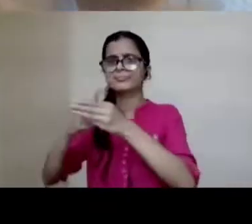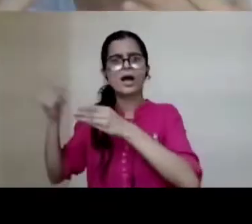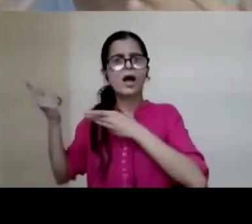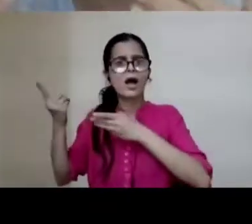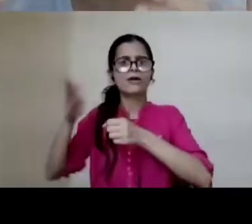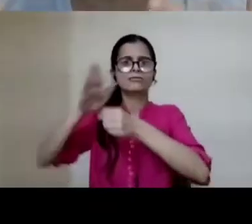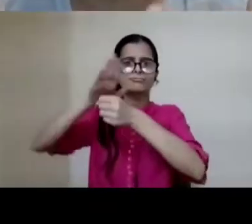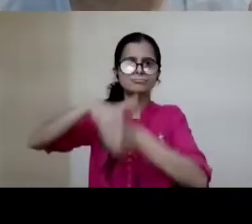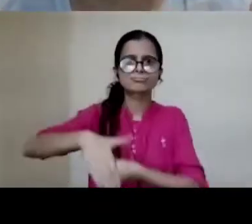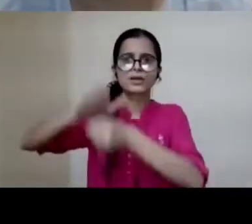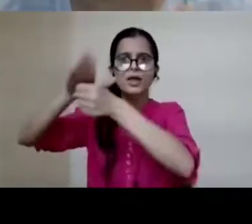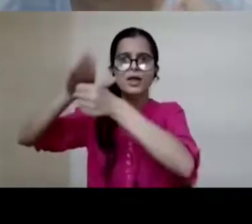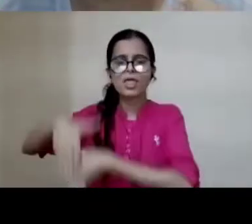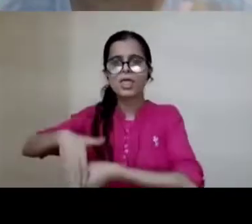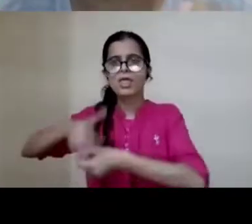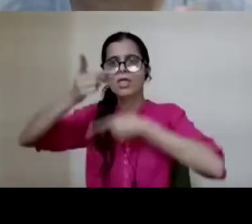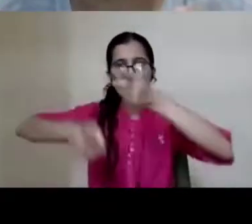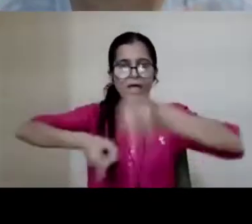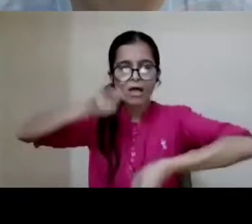got